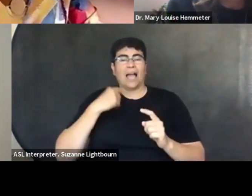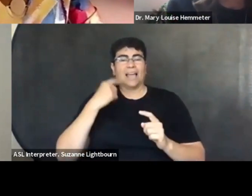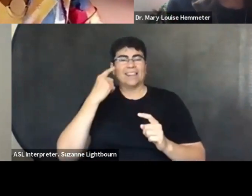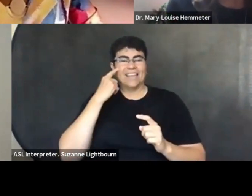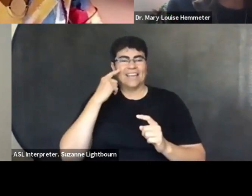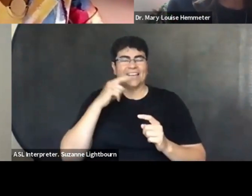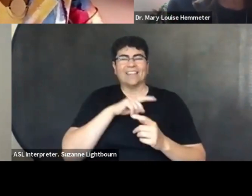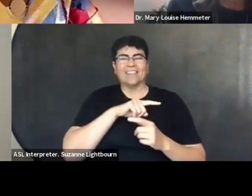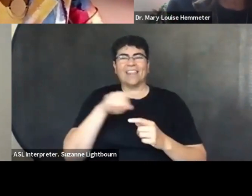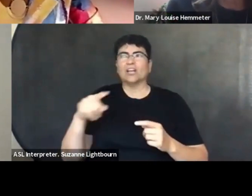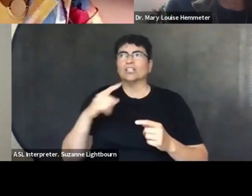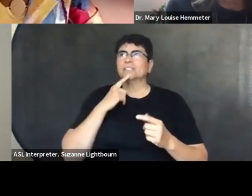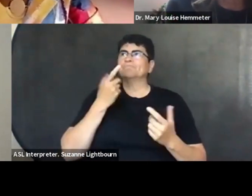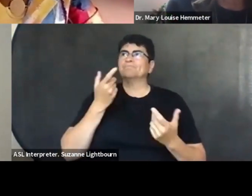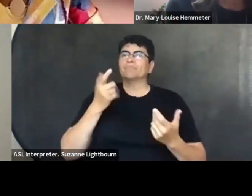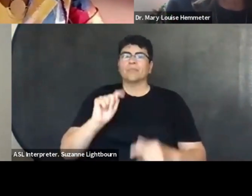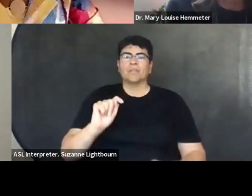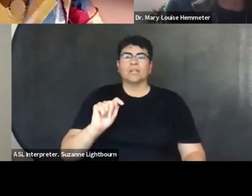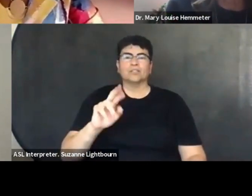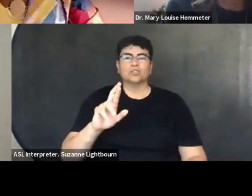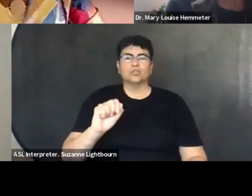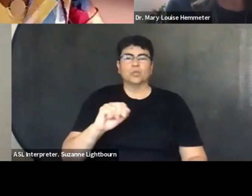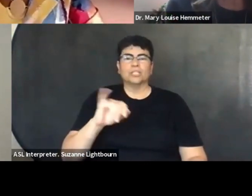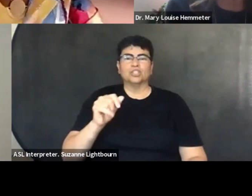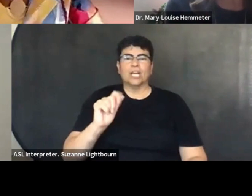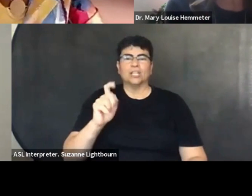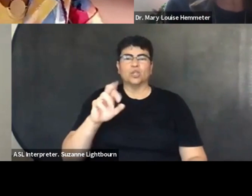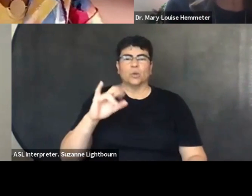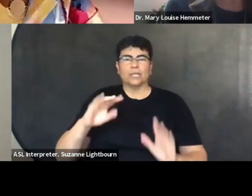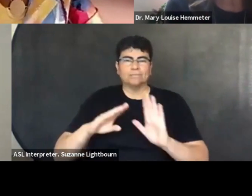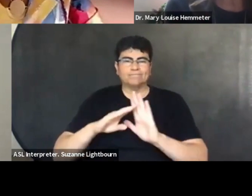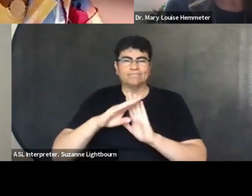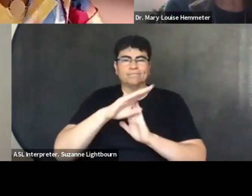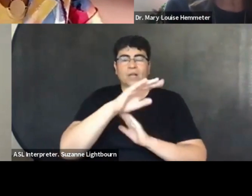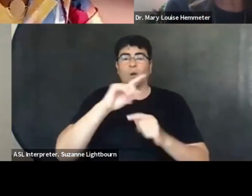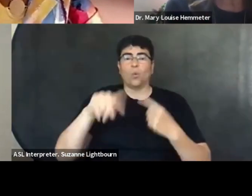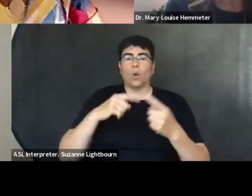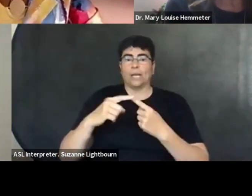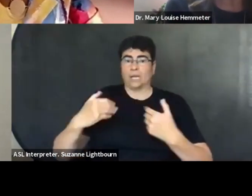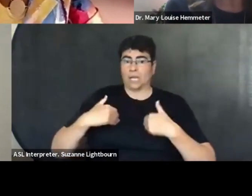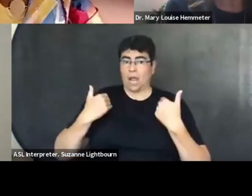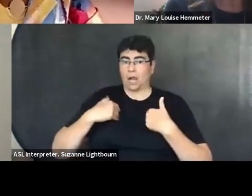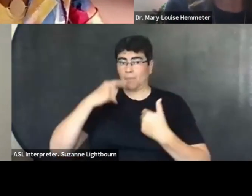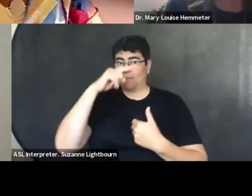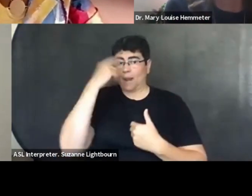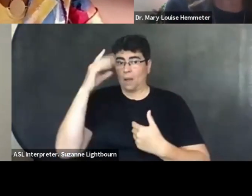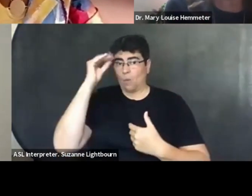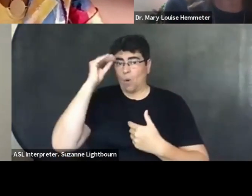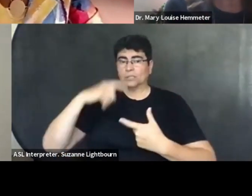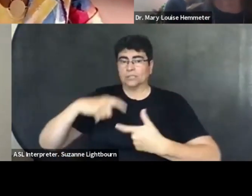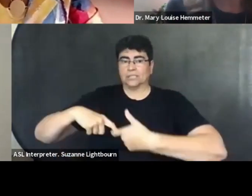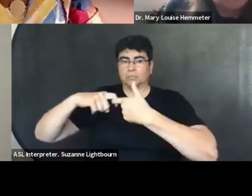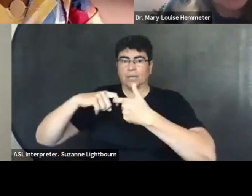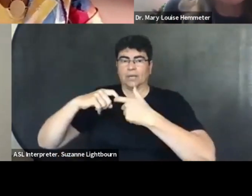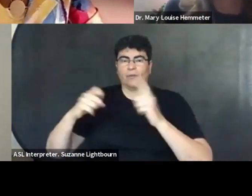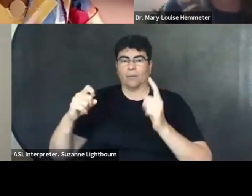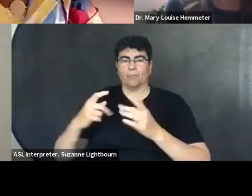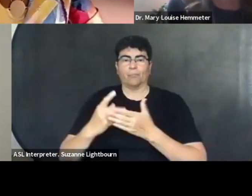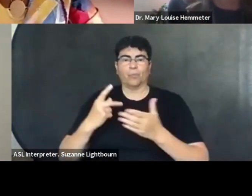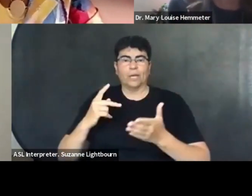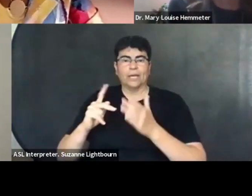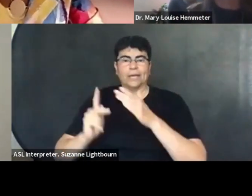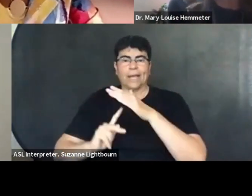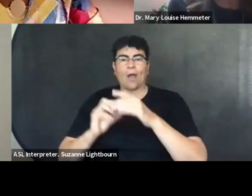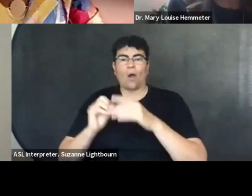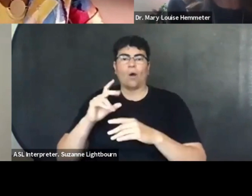this trajectory that starts when young Black boys are suspended from pre-K or childcare when